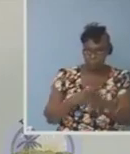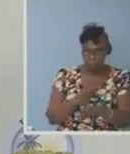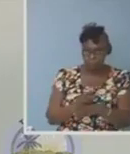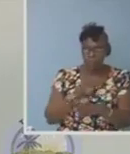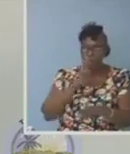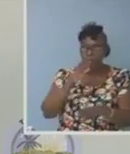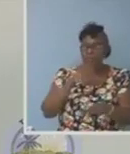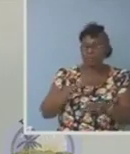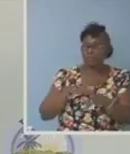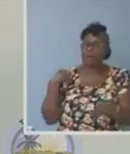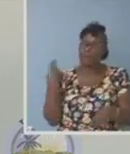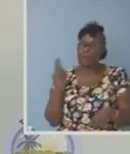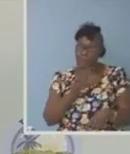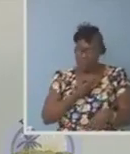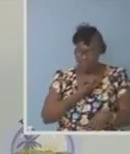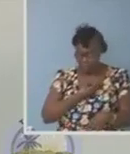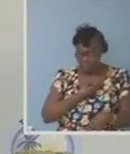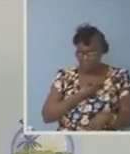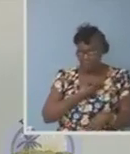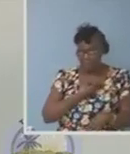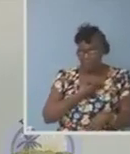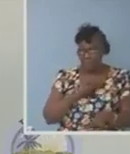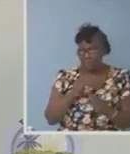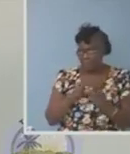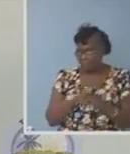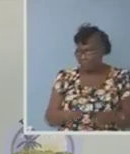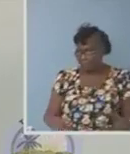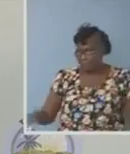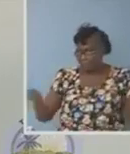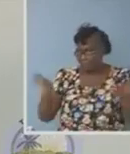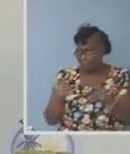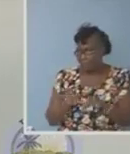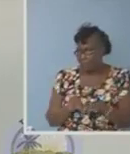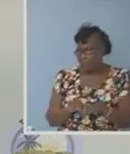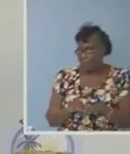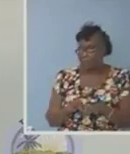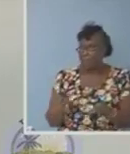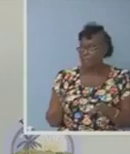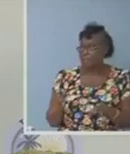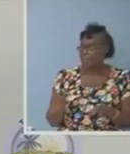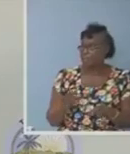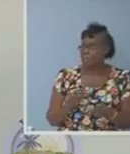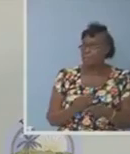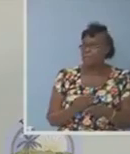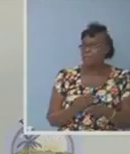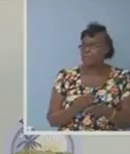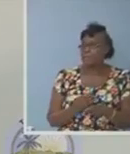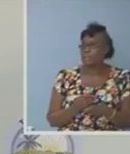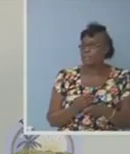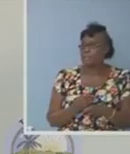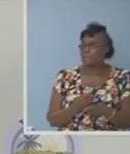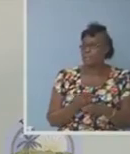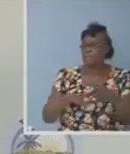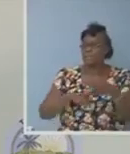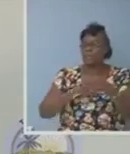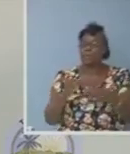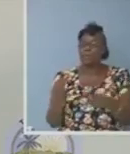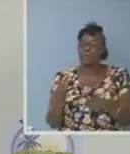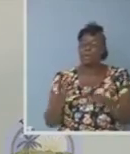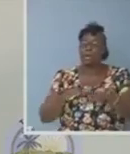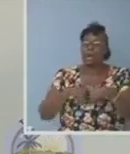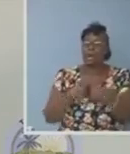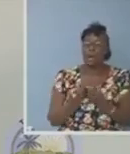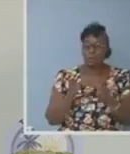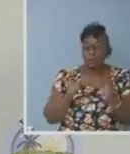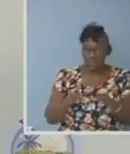us, and a very important feature of our survival and growth coming out of this crisis is how have